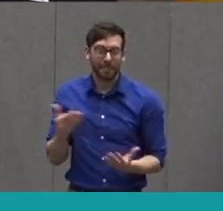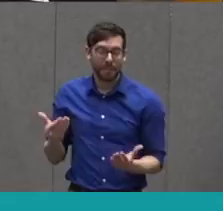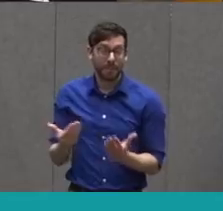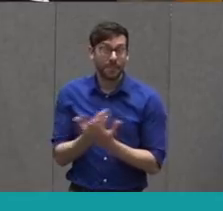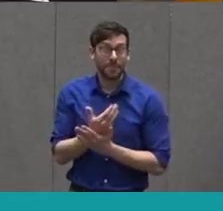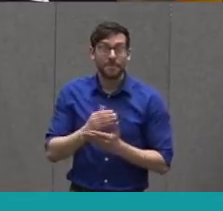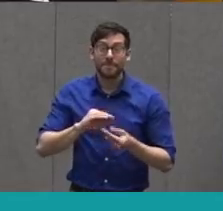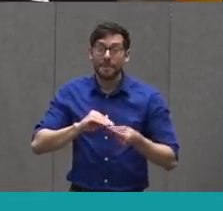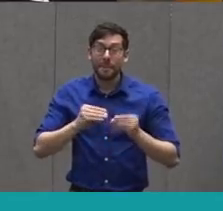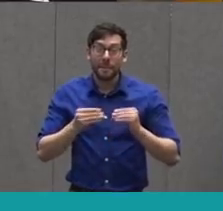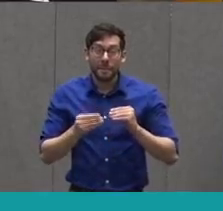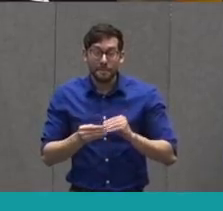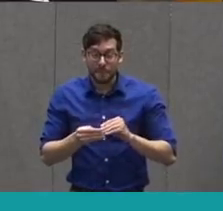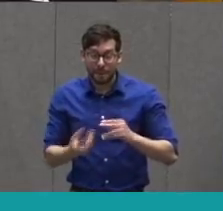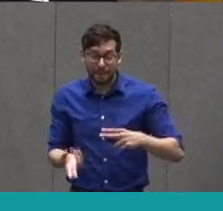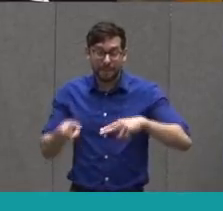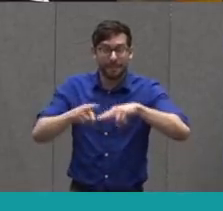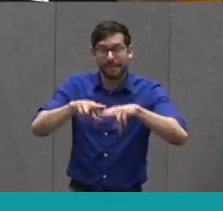would be